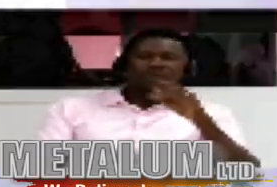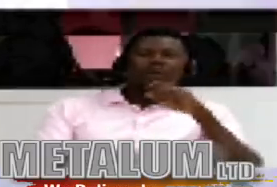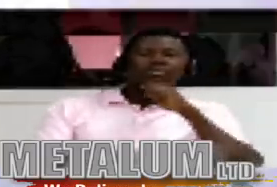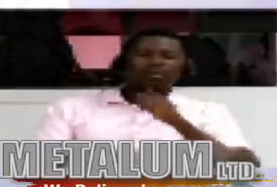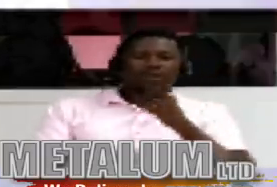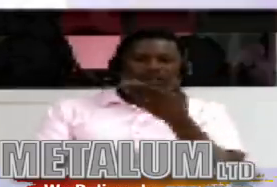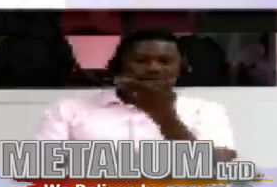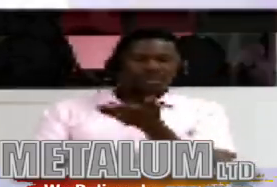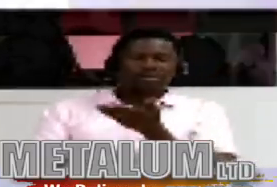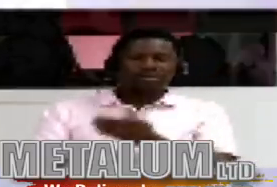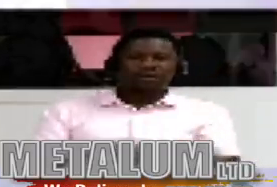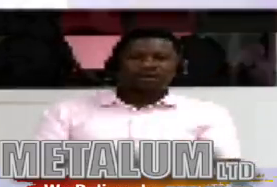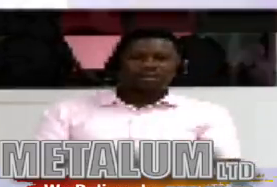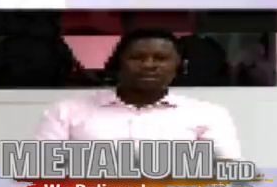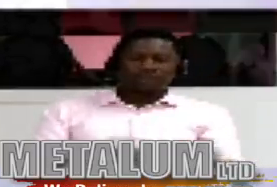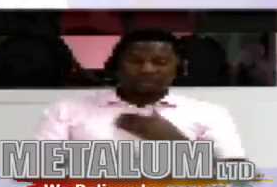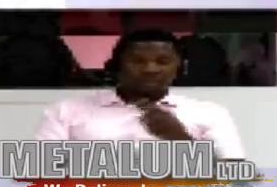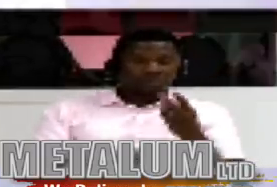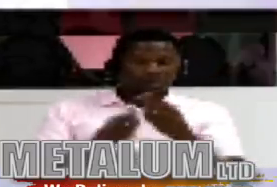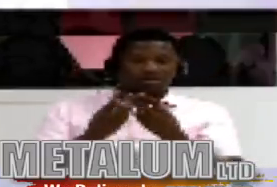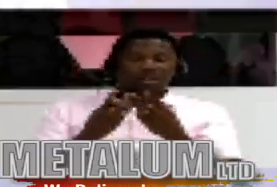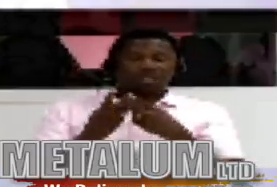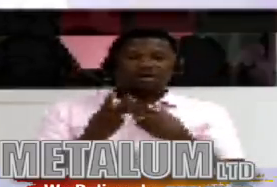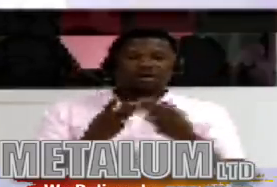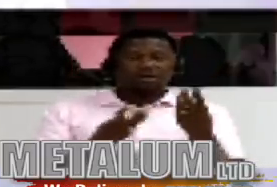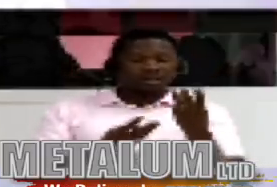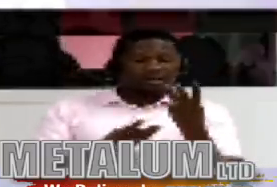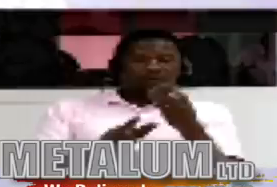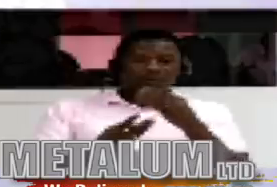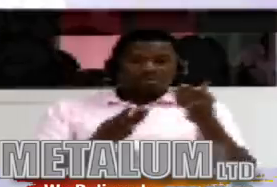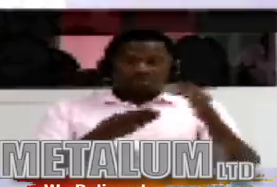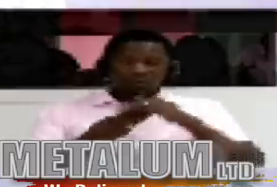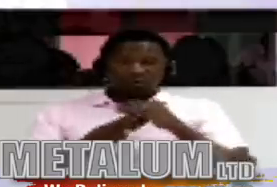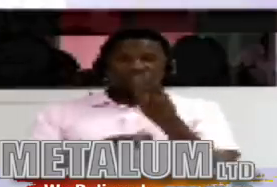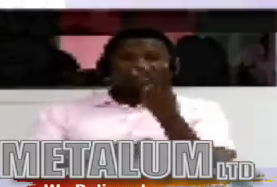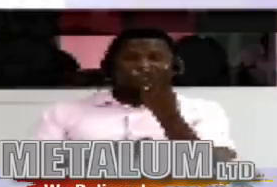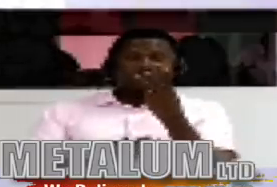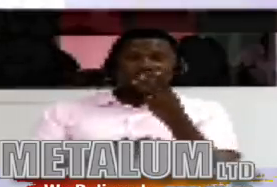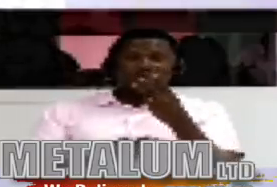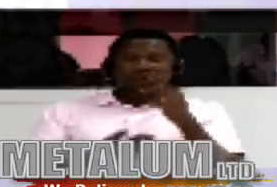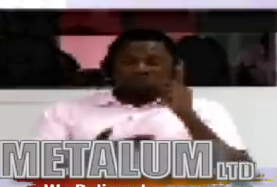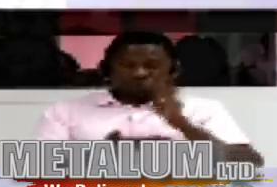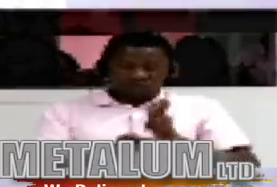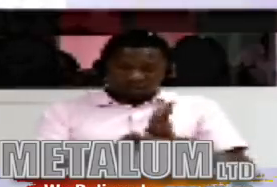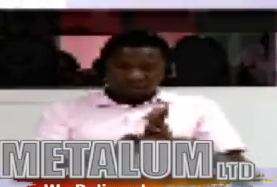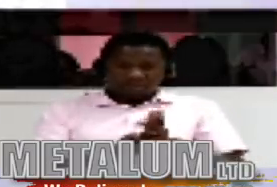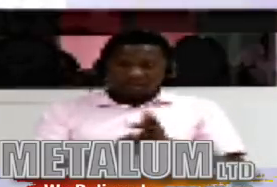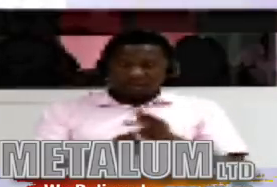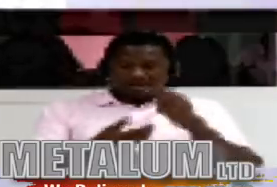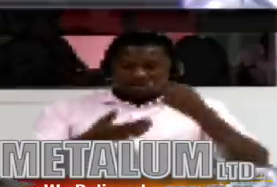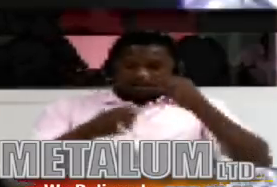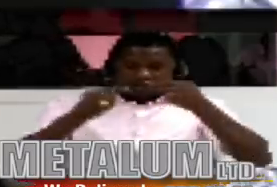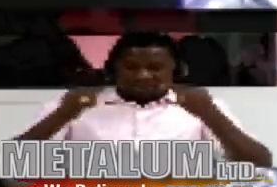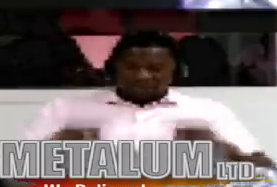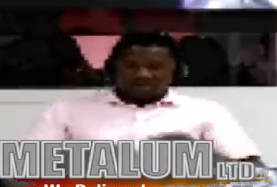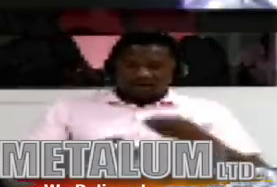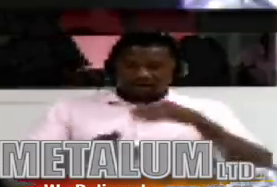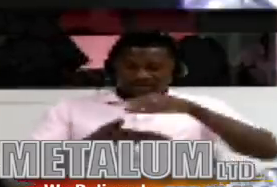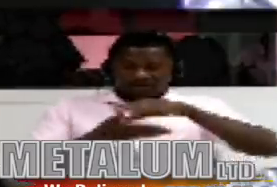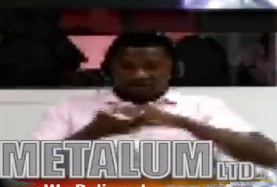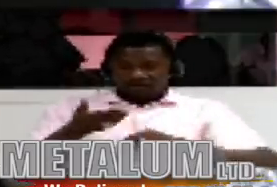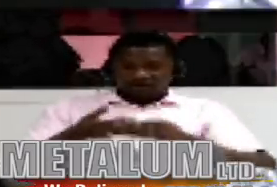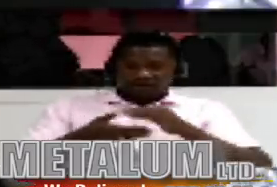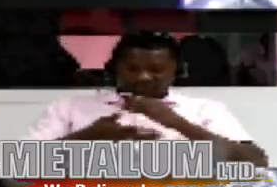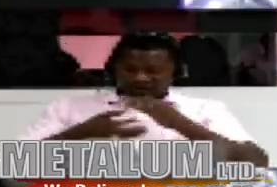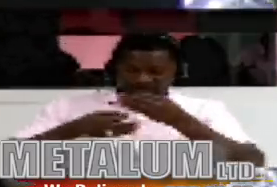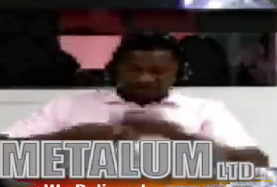CID officer along brought three witness statement forms, which we took along. So